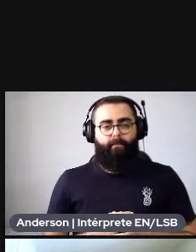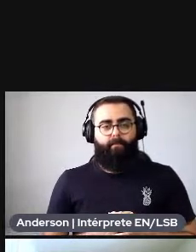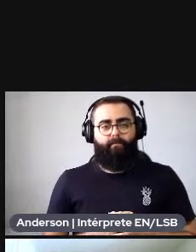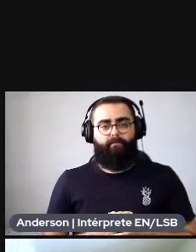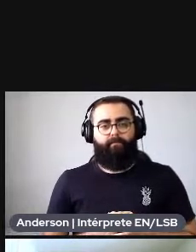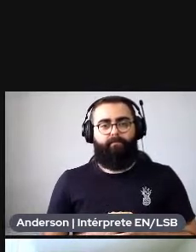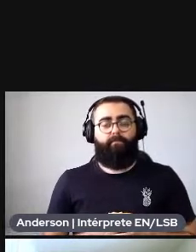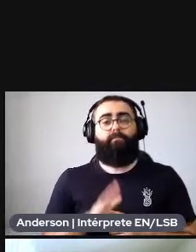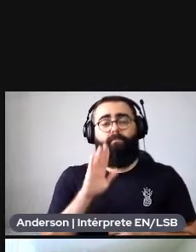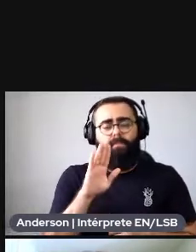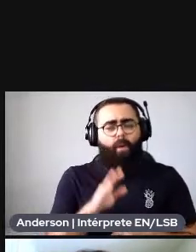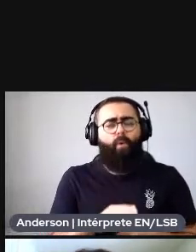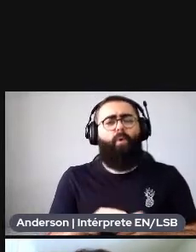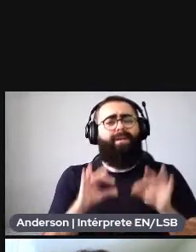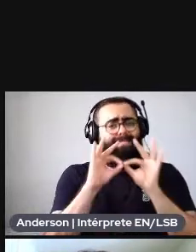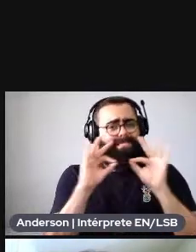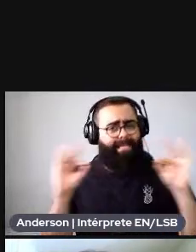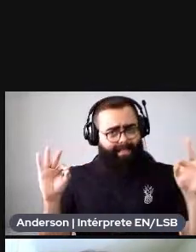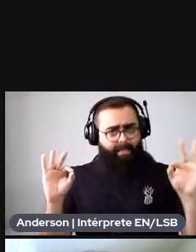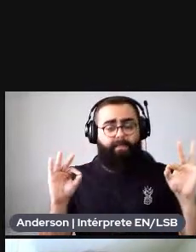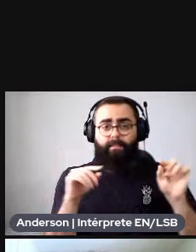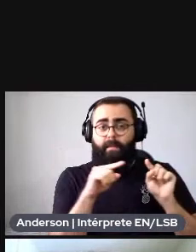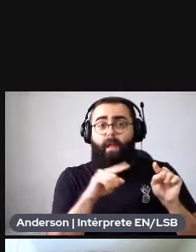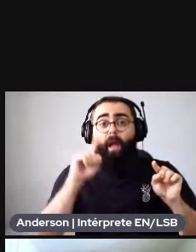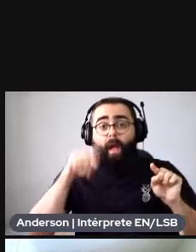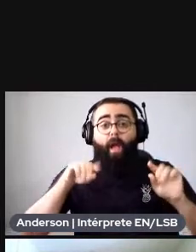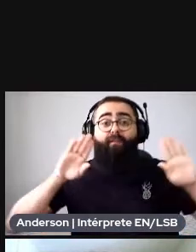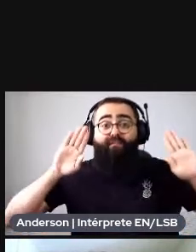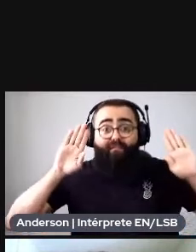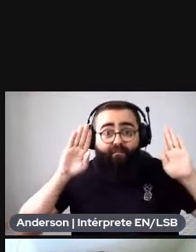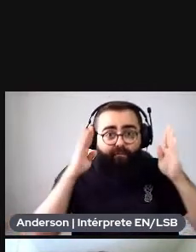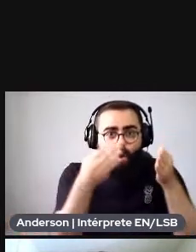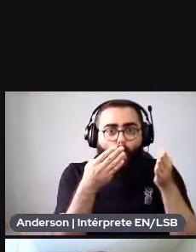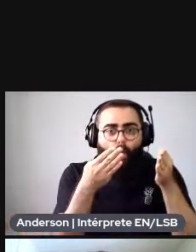The focal constituent is often causal.